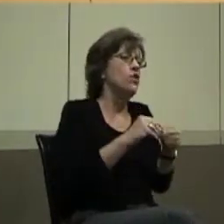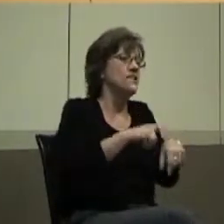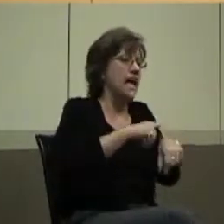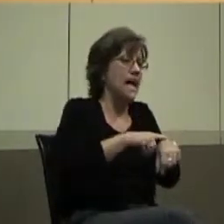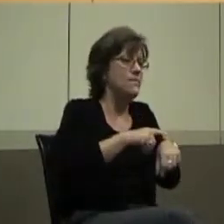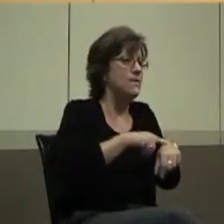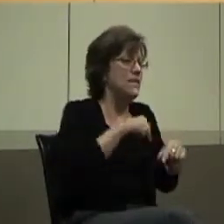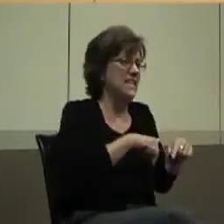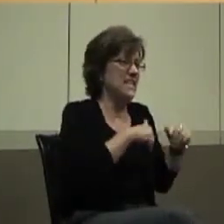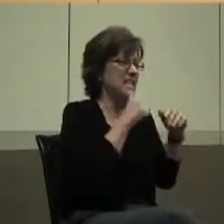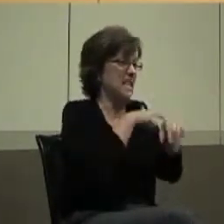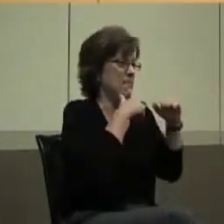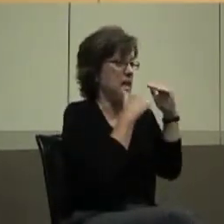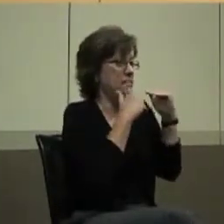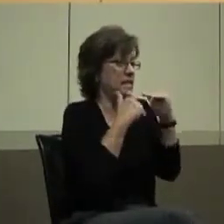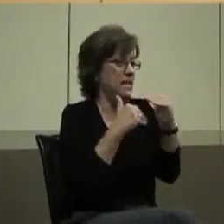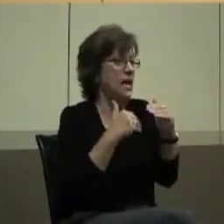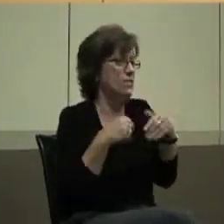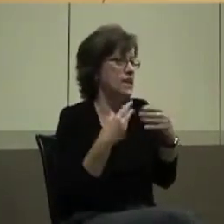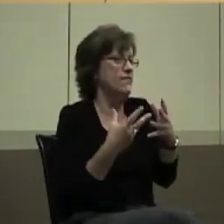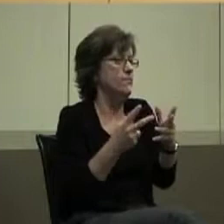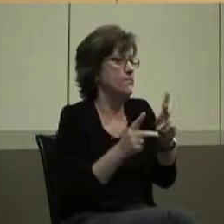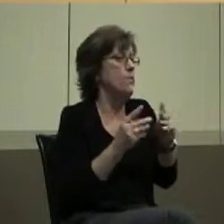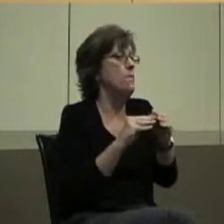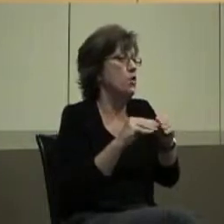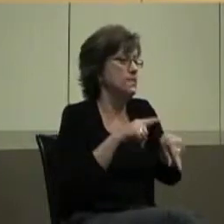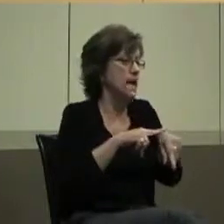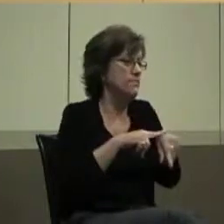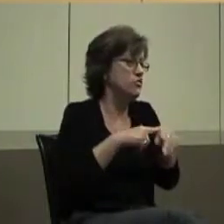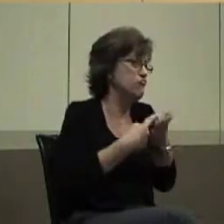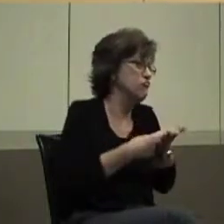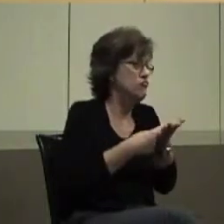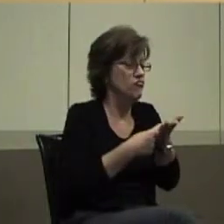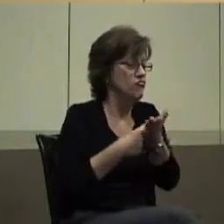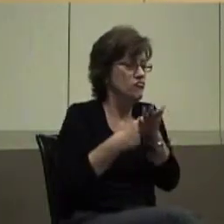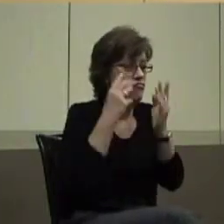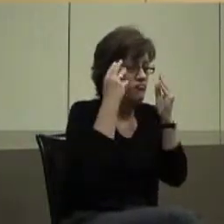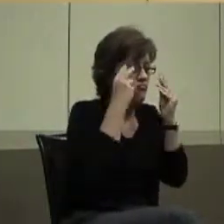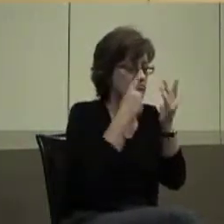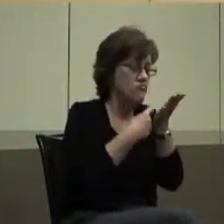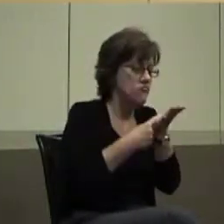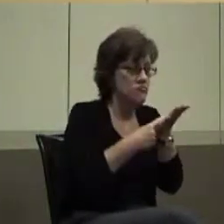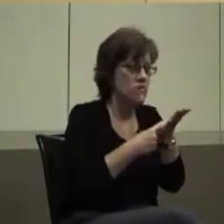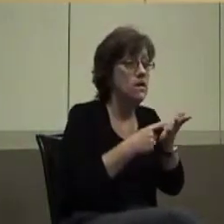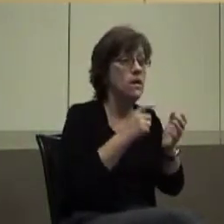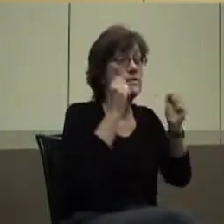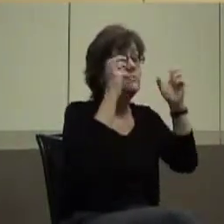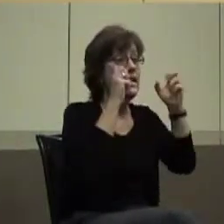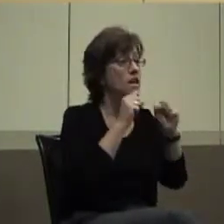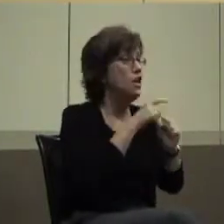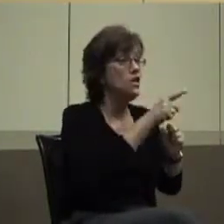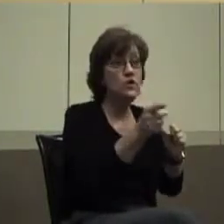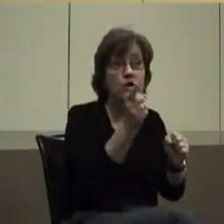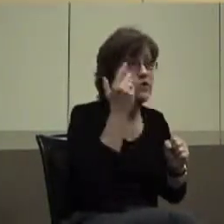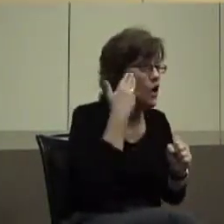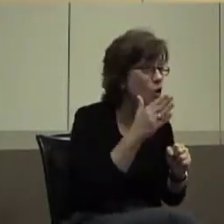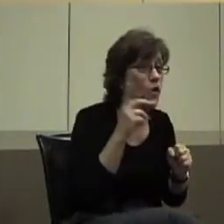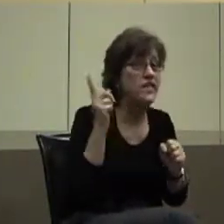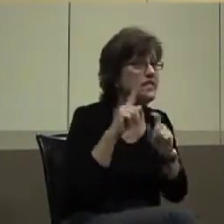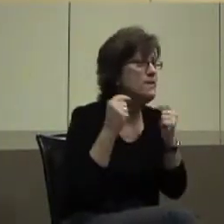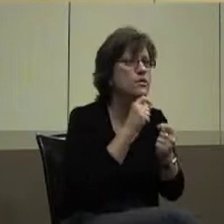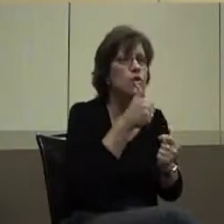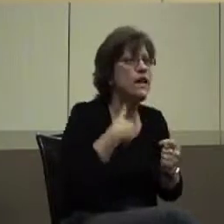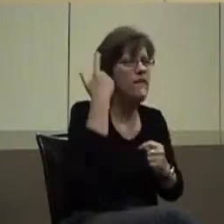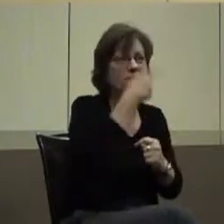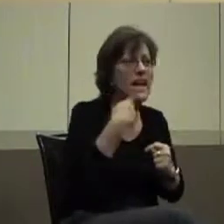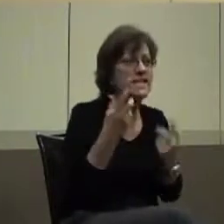digest this and look at it. And it's amazing because usually when I do this, You guys don't even know this team. You don't even have